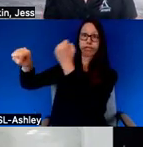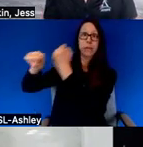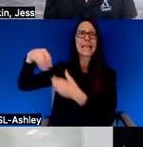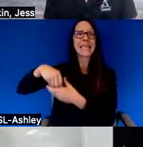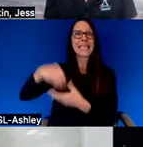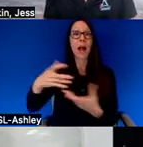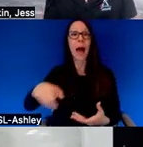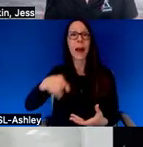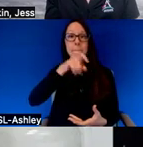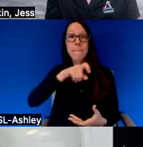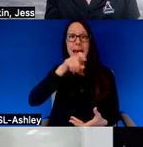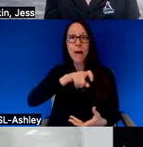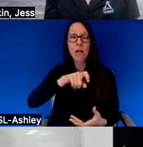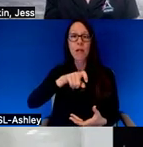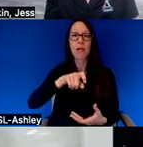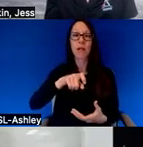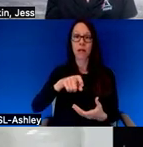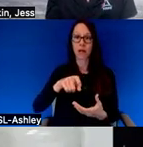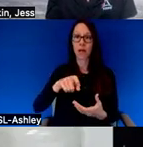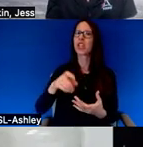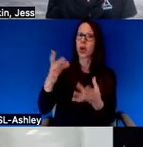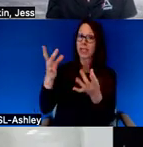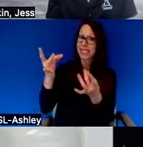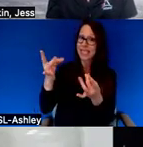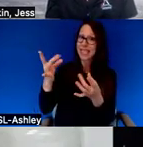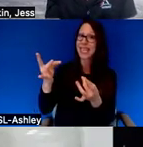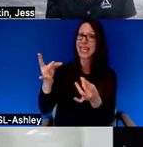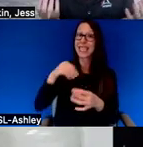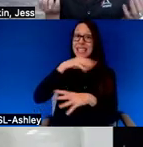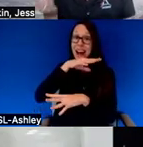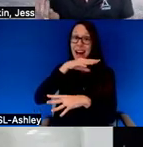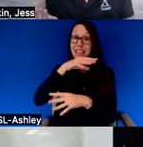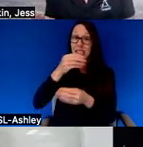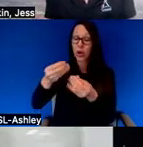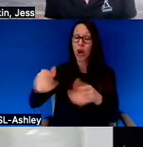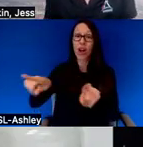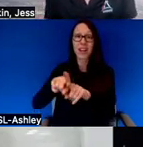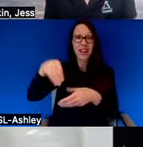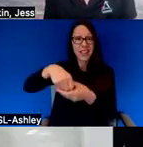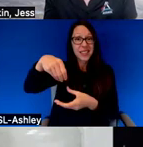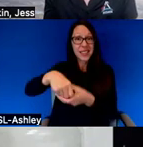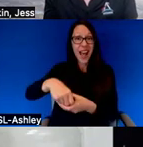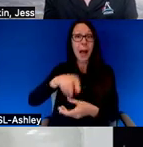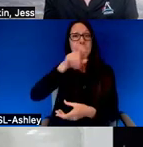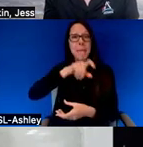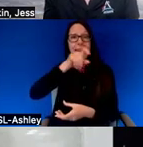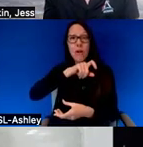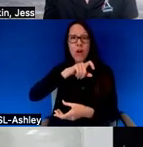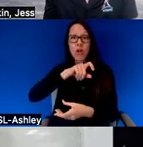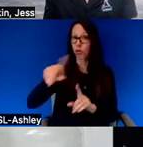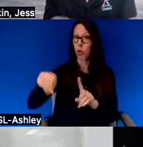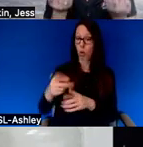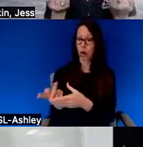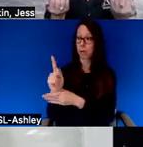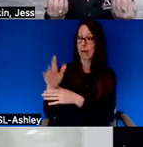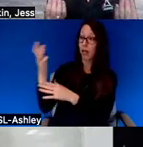powder, fine, sticky dust, we also have a lot of metals. And these metals make the plants stressed out and sick, and they can